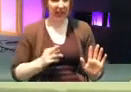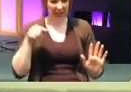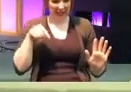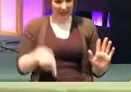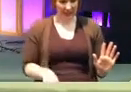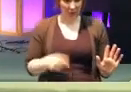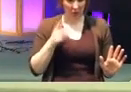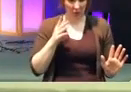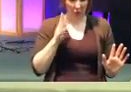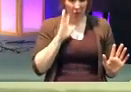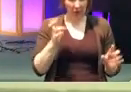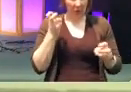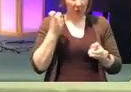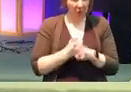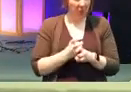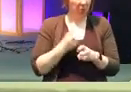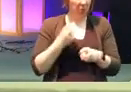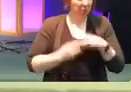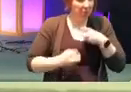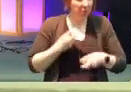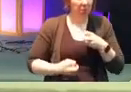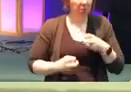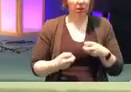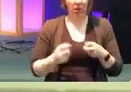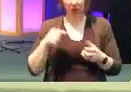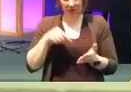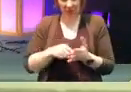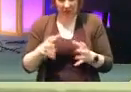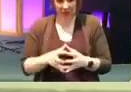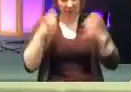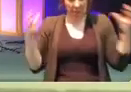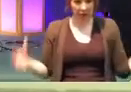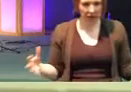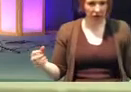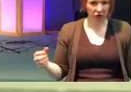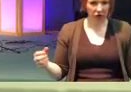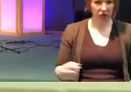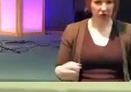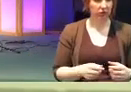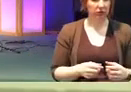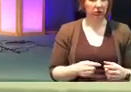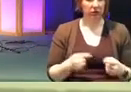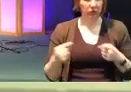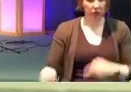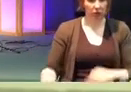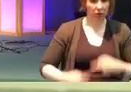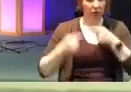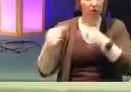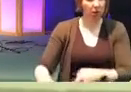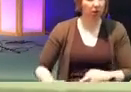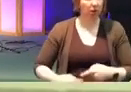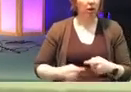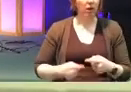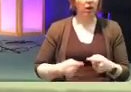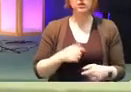this difficult, or that there's going to be this much opposition. And so those early